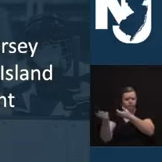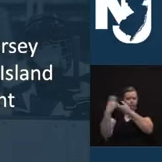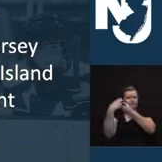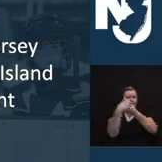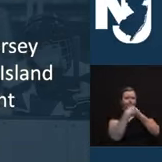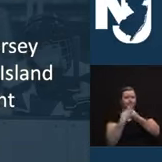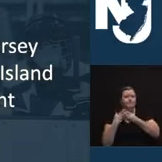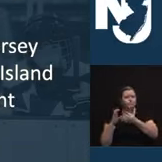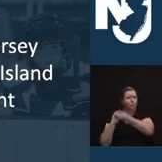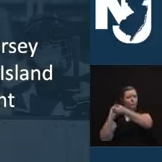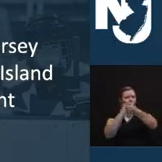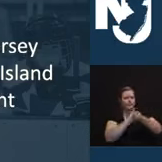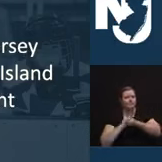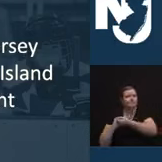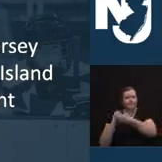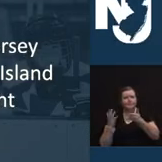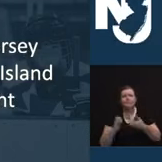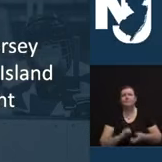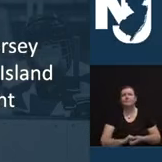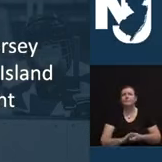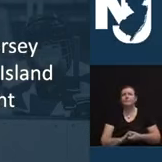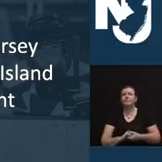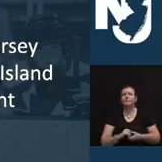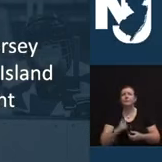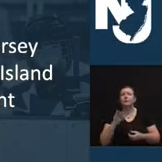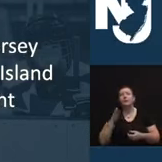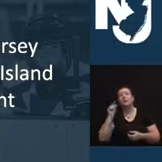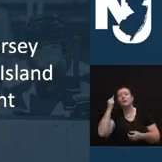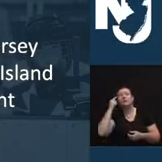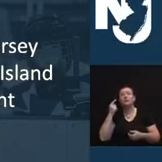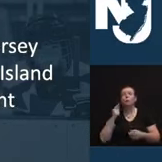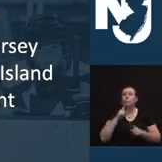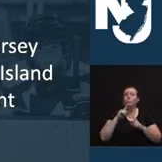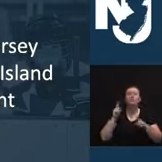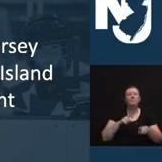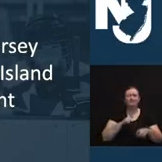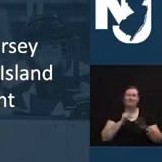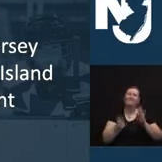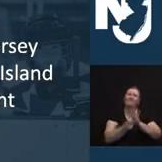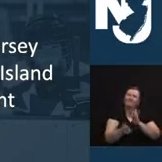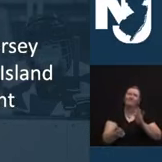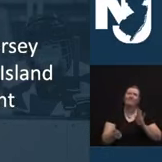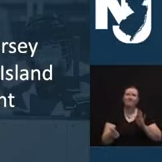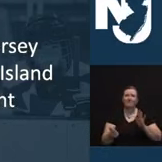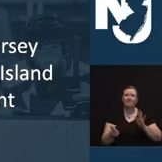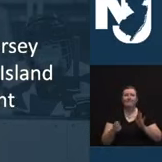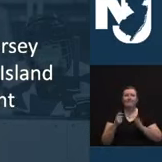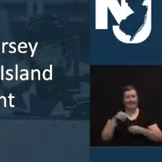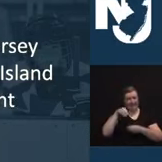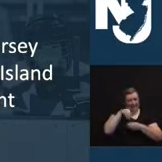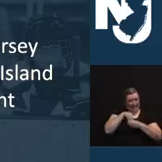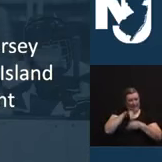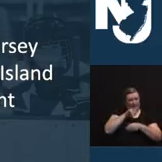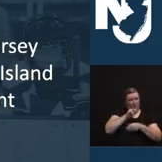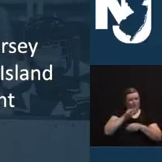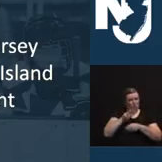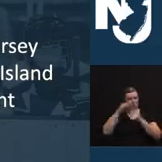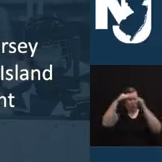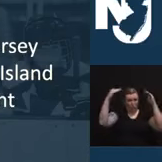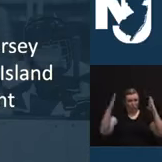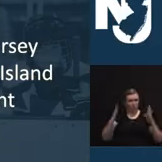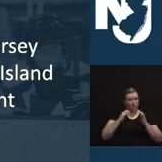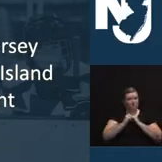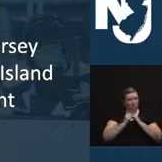order I discussed on Monday, which prohibits indoor interstate sports competitions in the state,